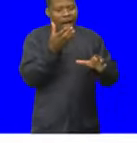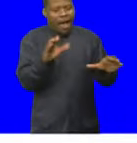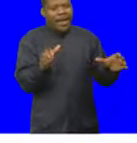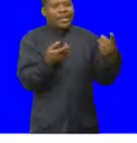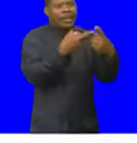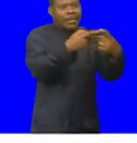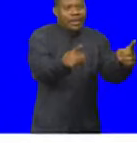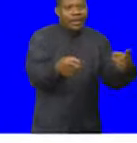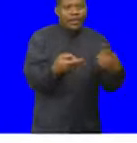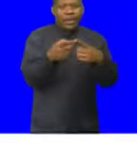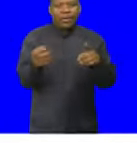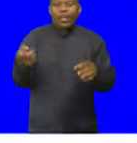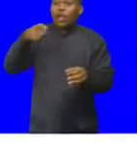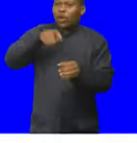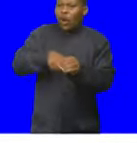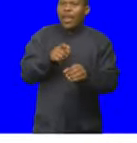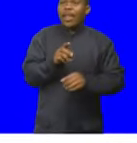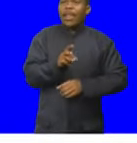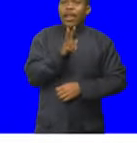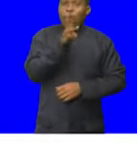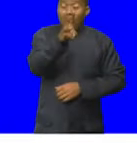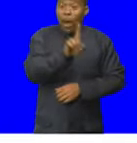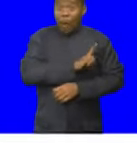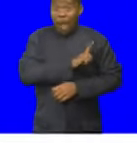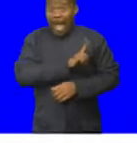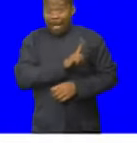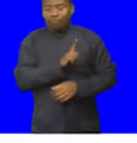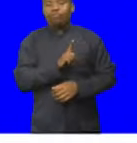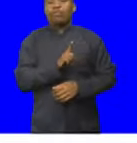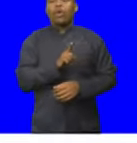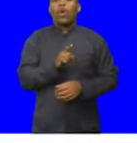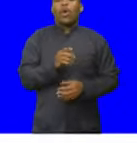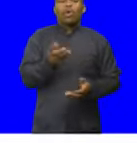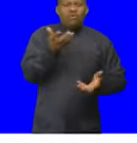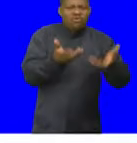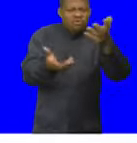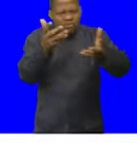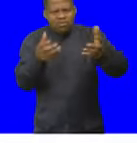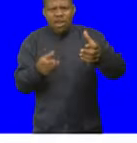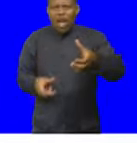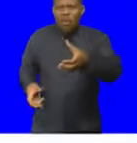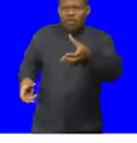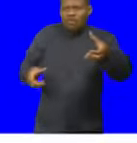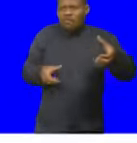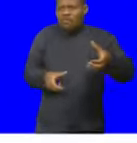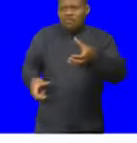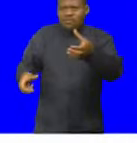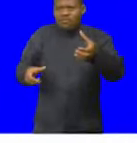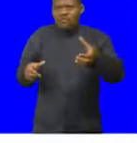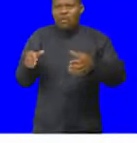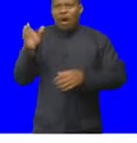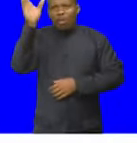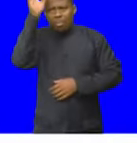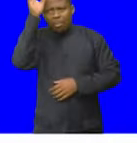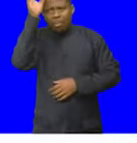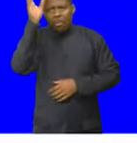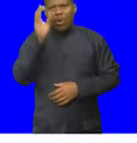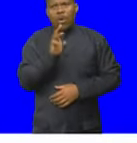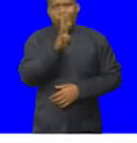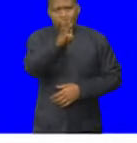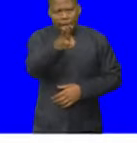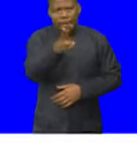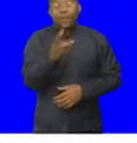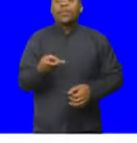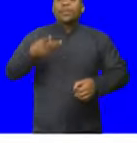it's a large scale operation article 2023 lo tabu hlanganise mavela amanye international lebuta